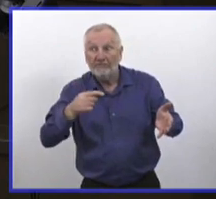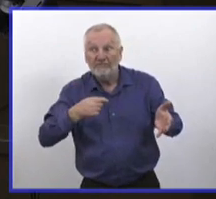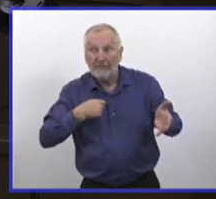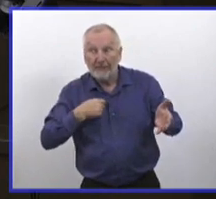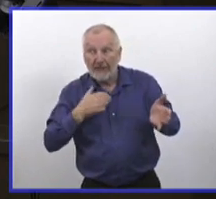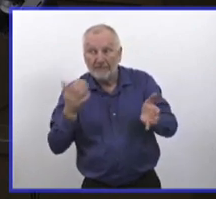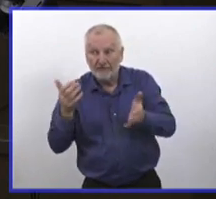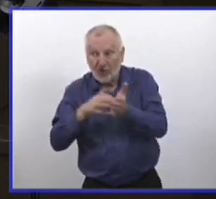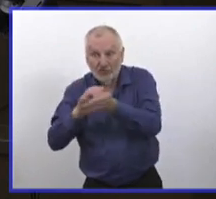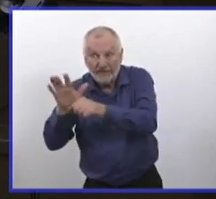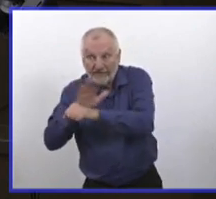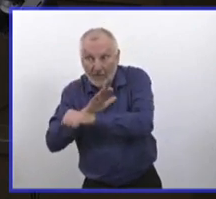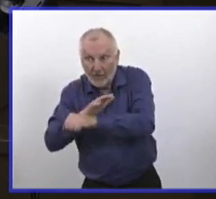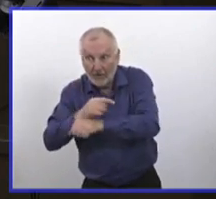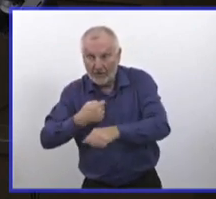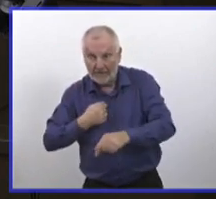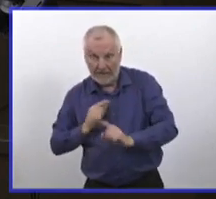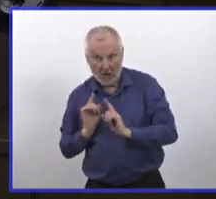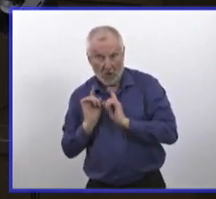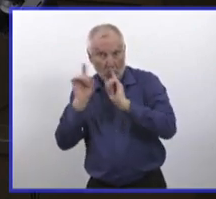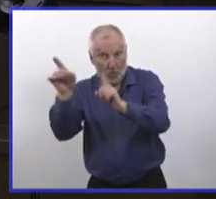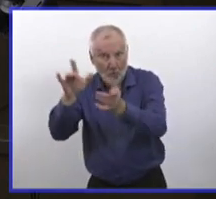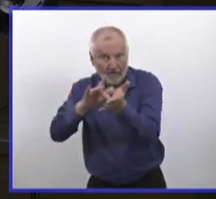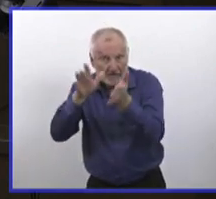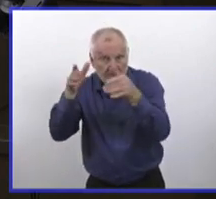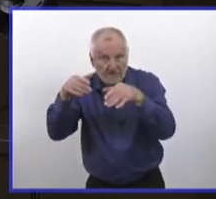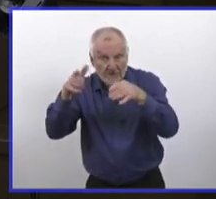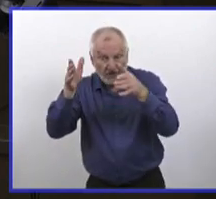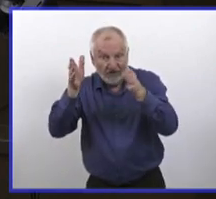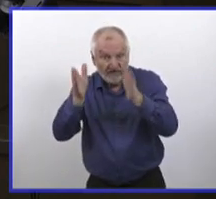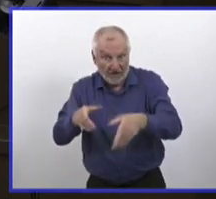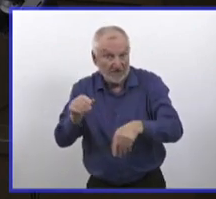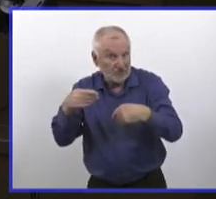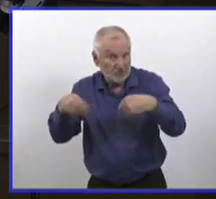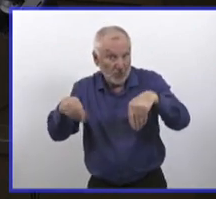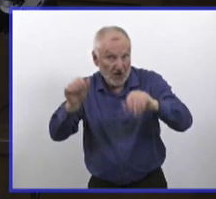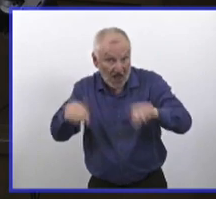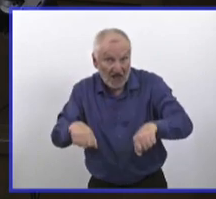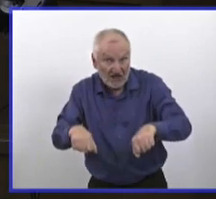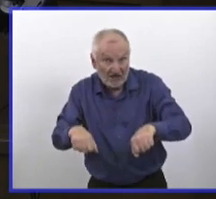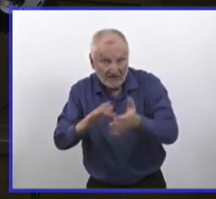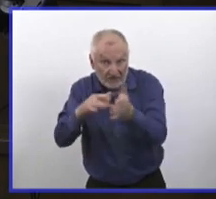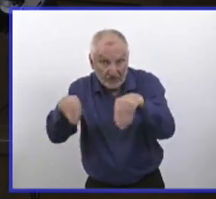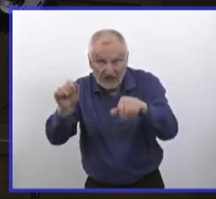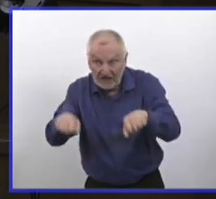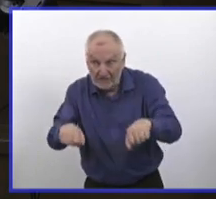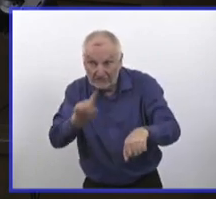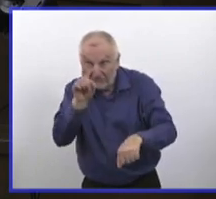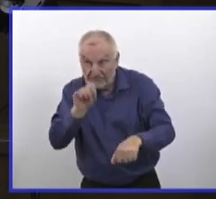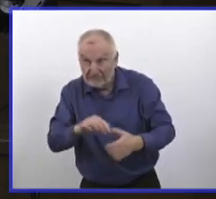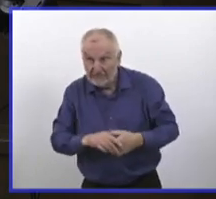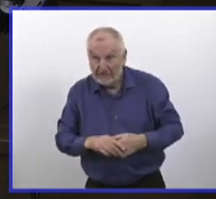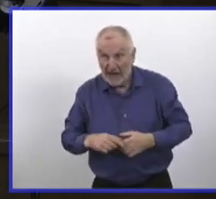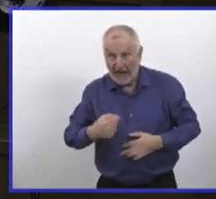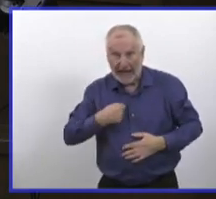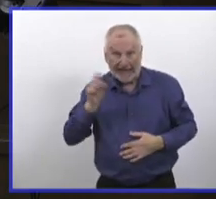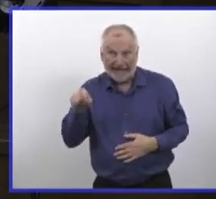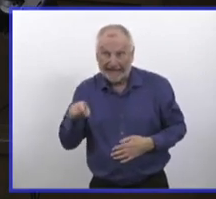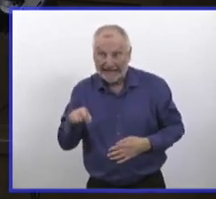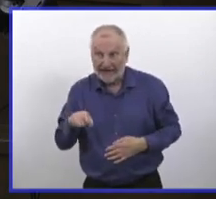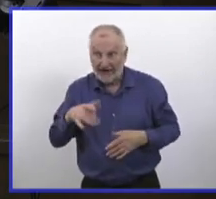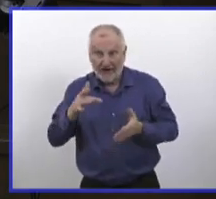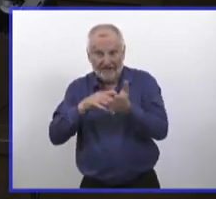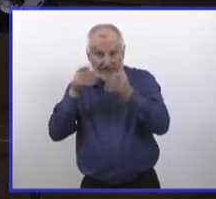book because you have that condition? And if it is a pharmacist, are you going to need to prove that you have that condition through some sort of verification from a